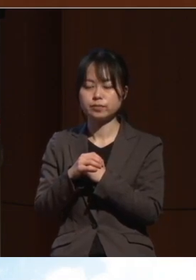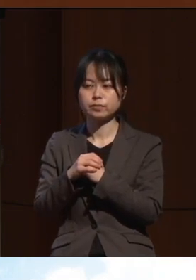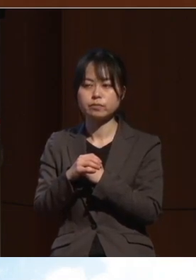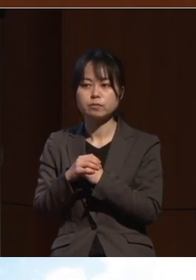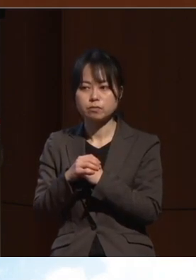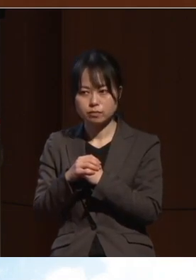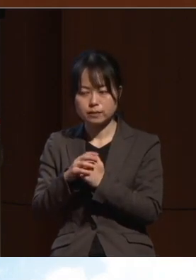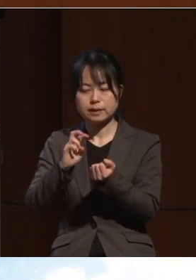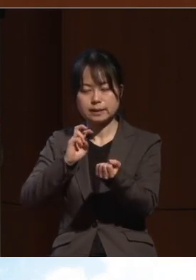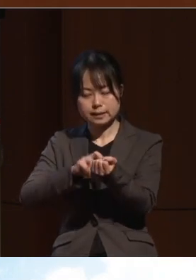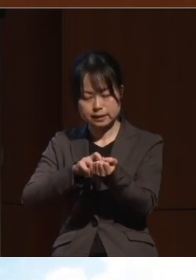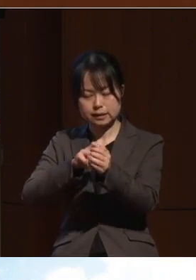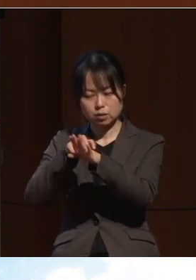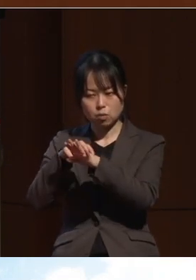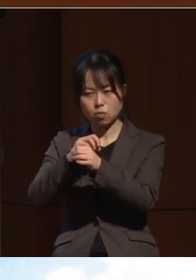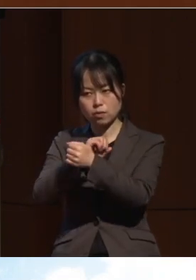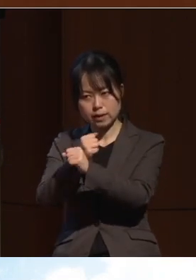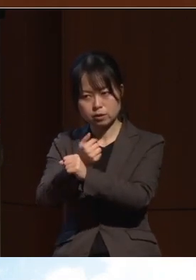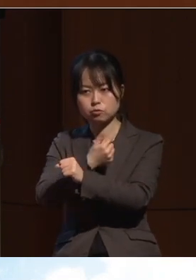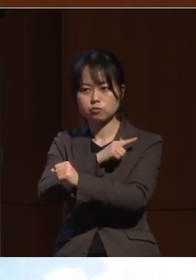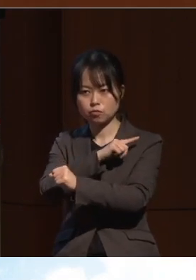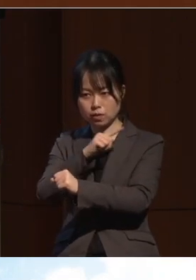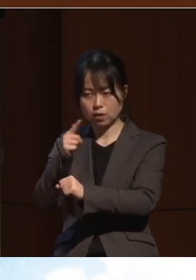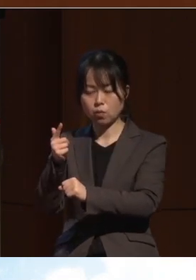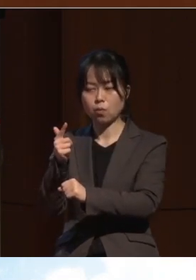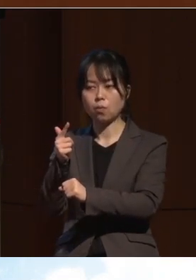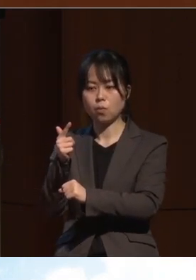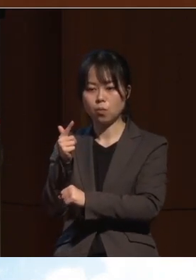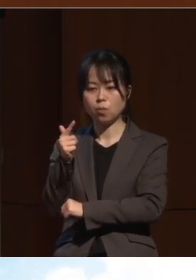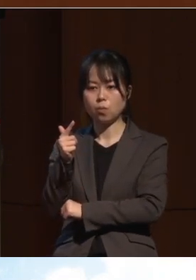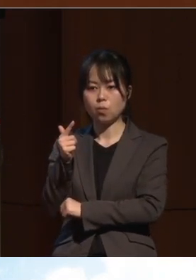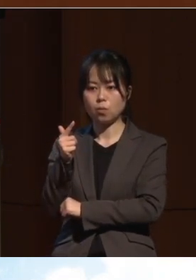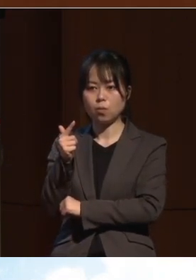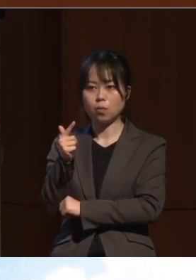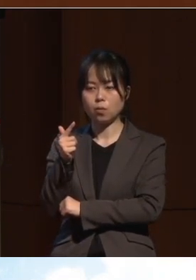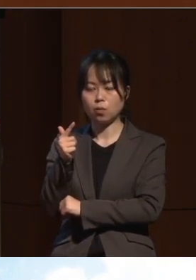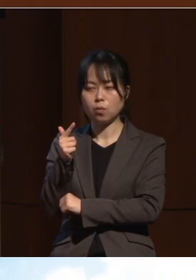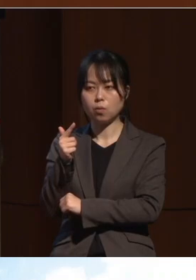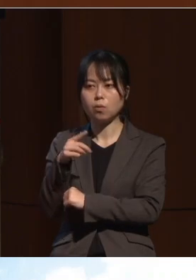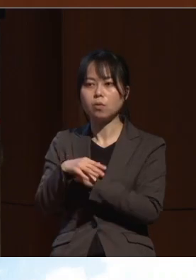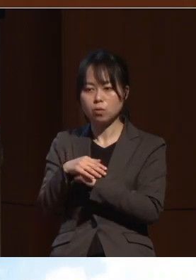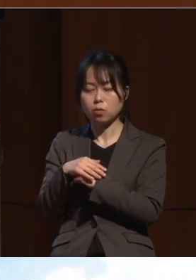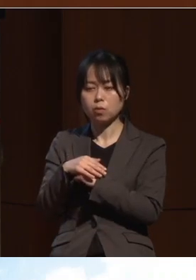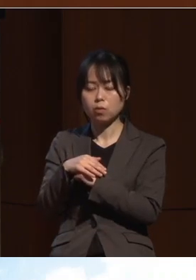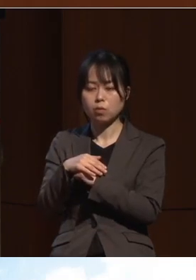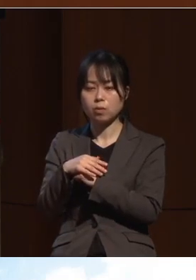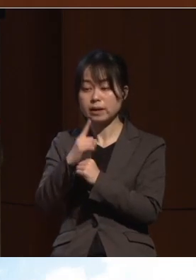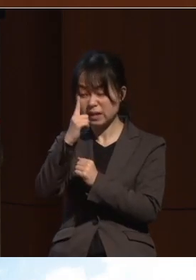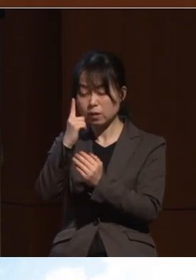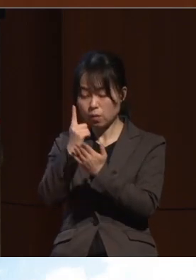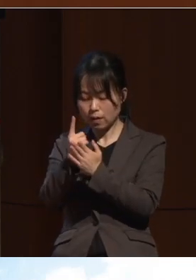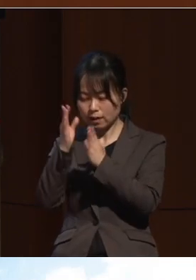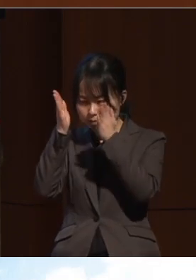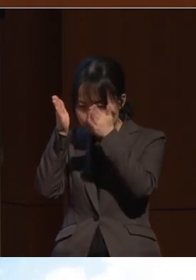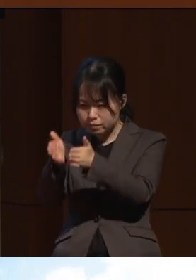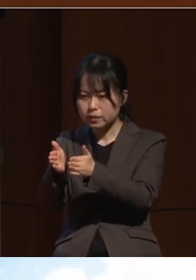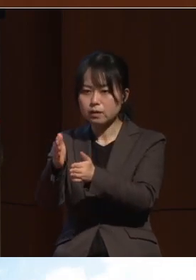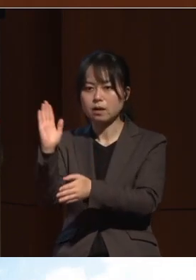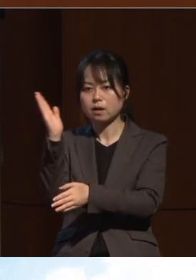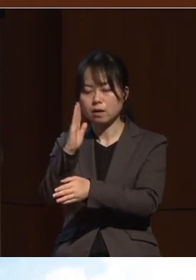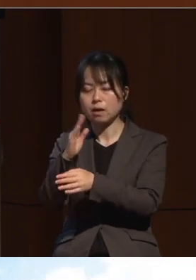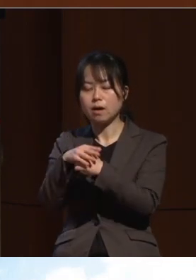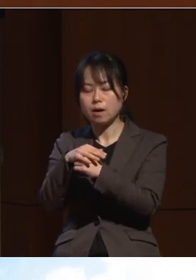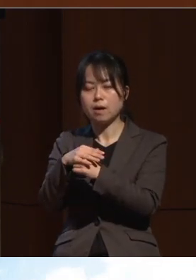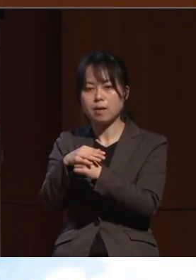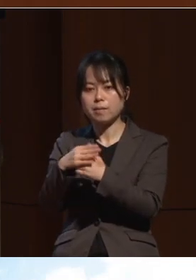think, optimized at the moment for single conditions rather than for that wide range of conditions that combine. That's a lived reality